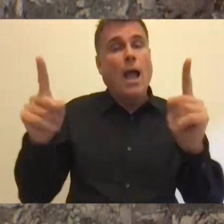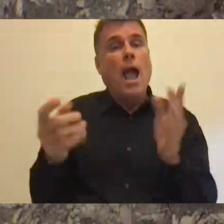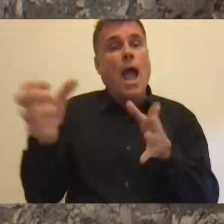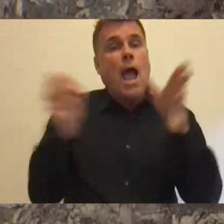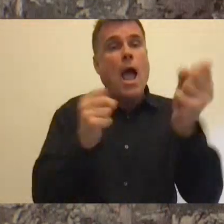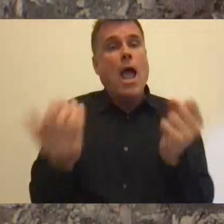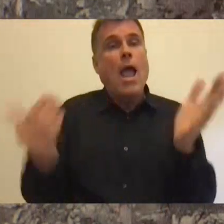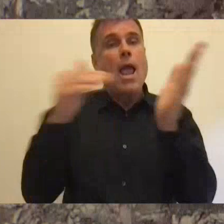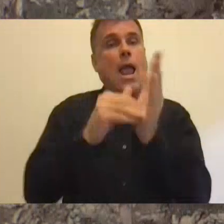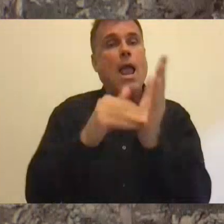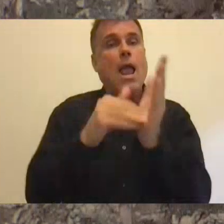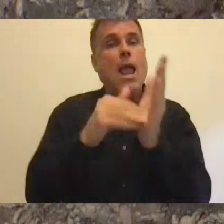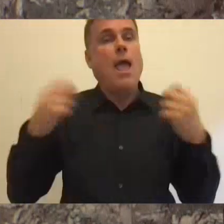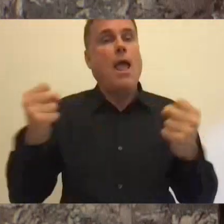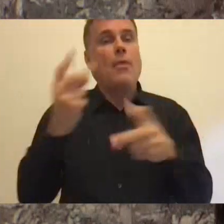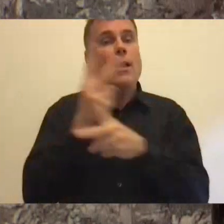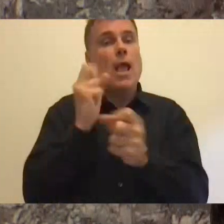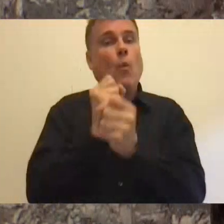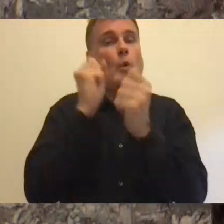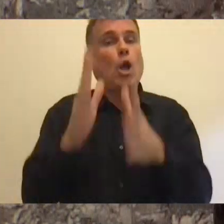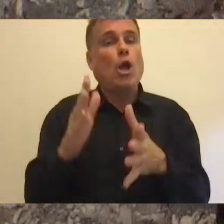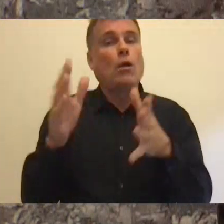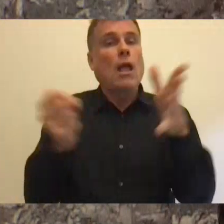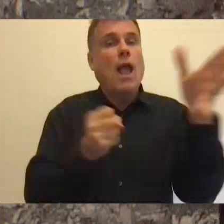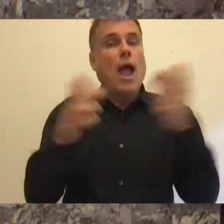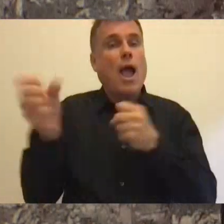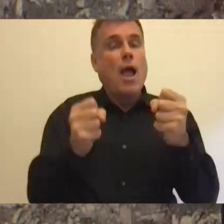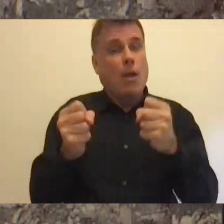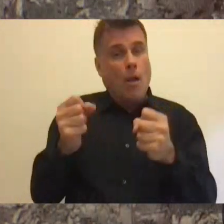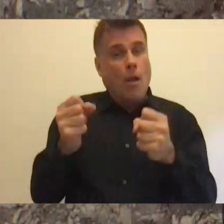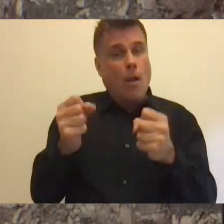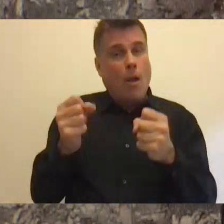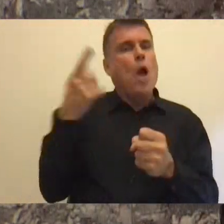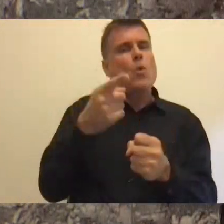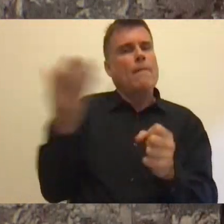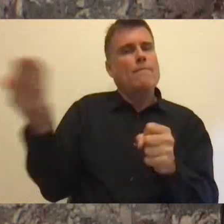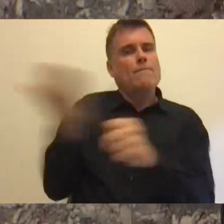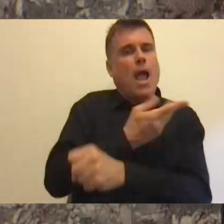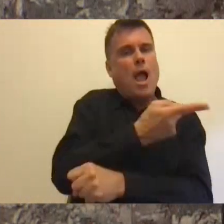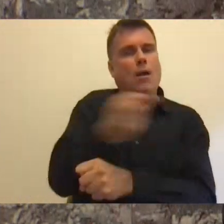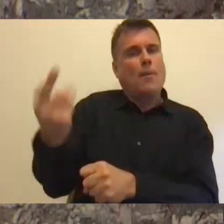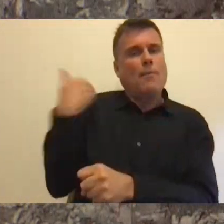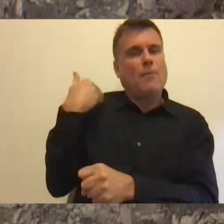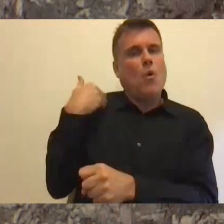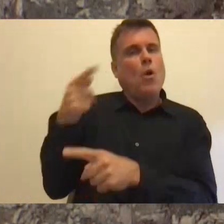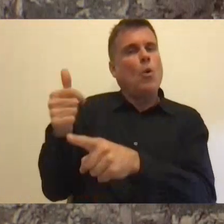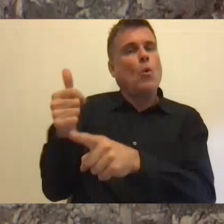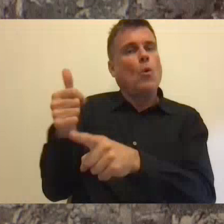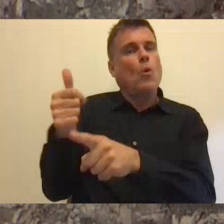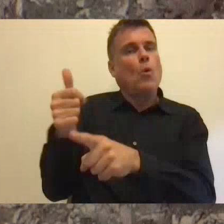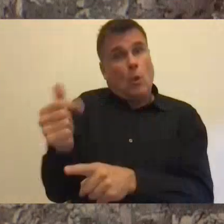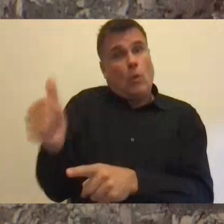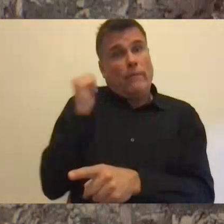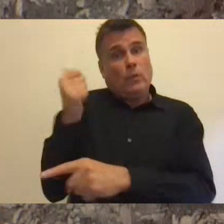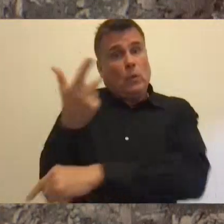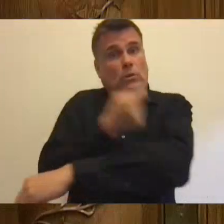he stubbornly sideline healthcare professionals while BC's healthcare system continues its collapse?